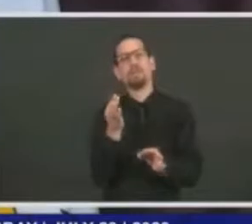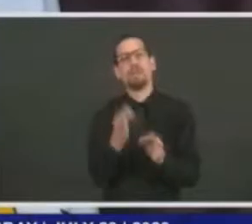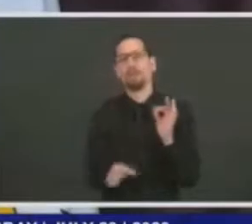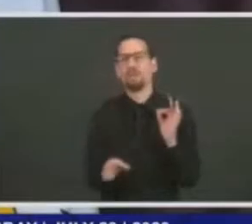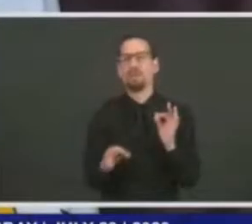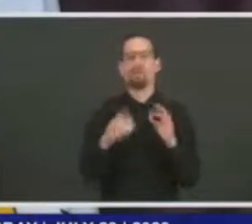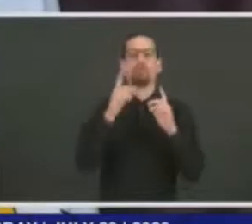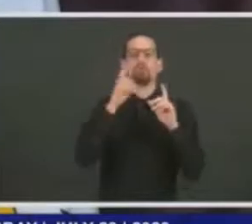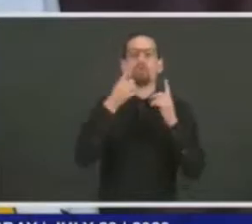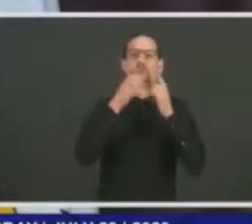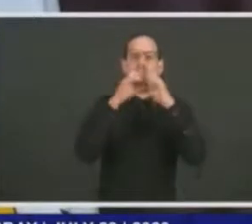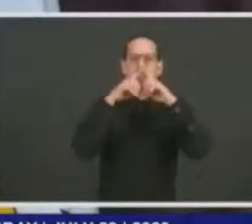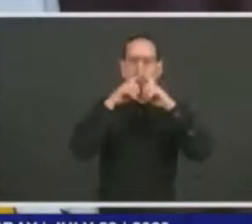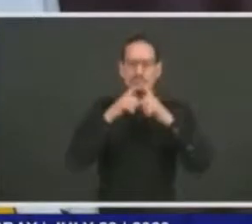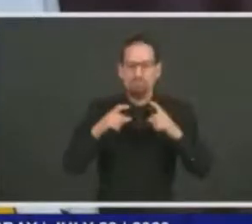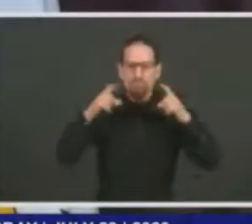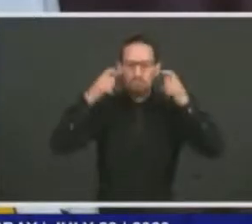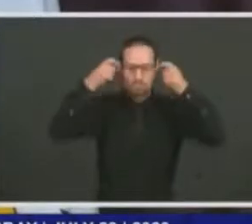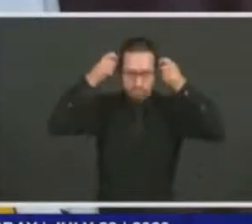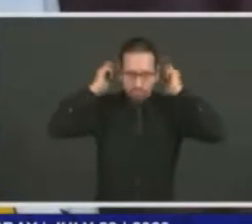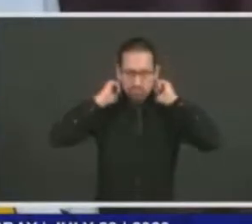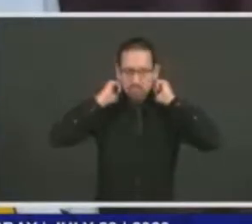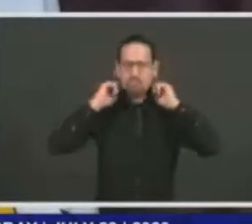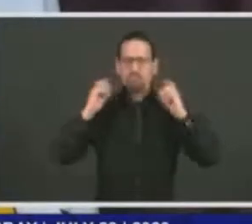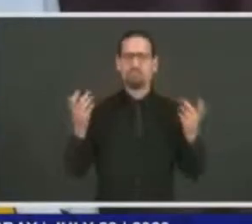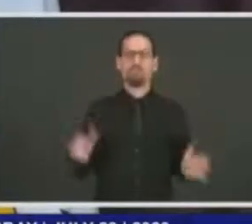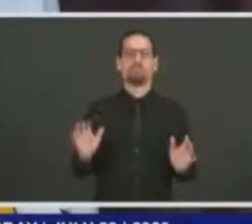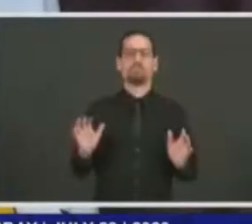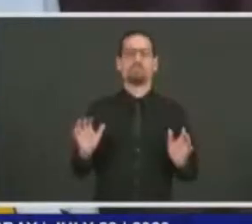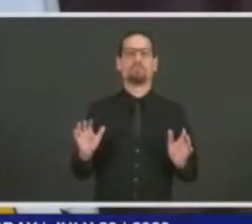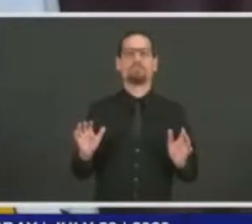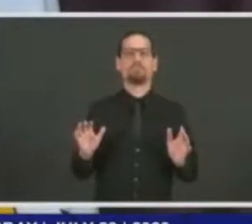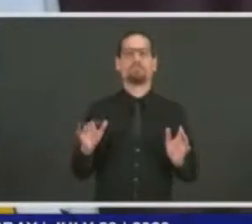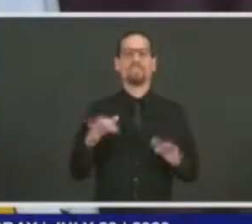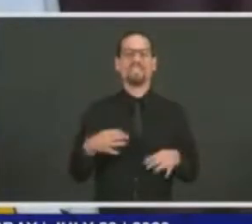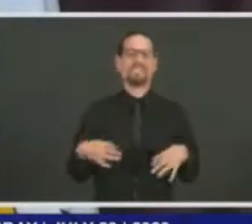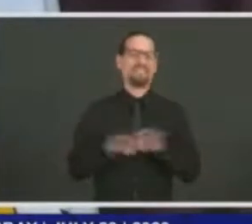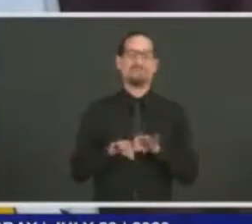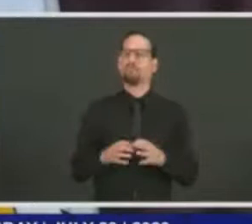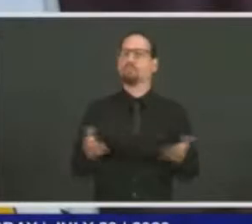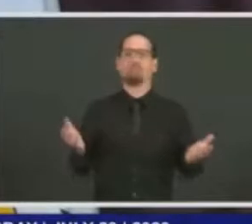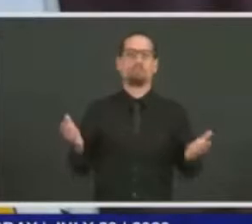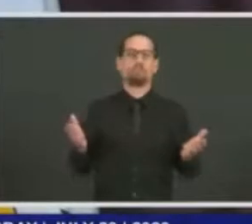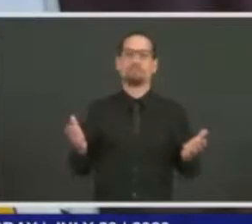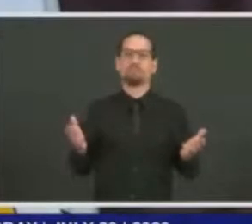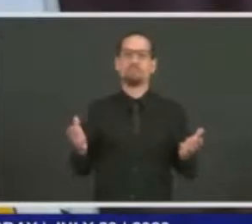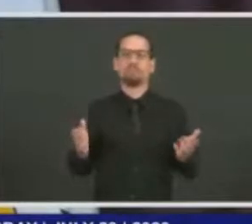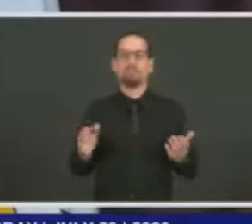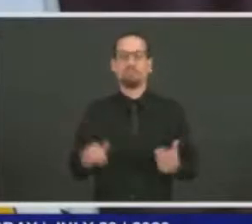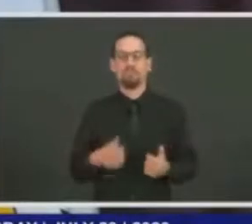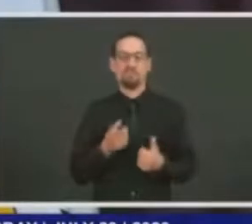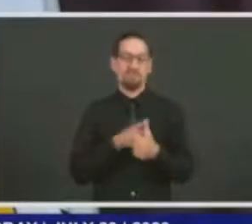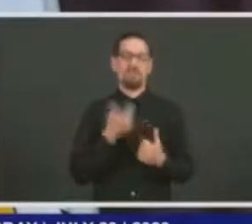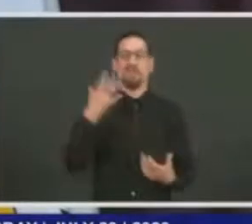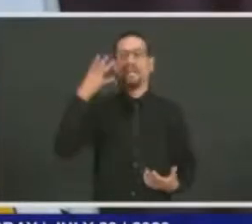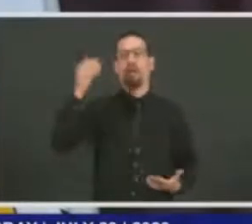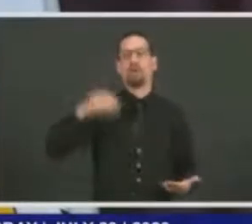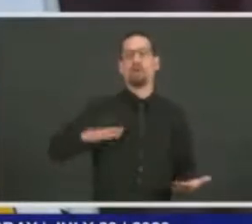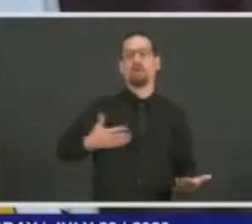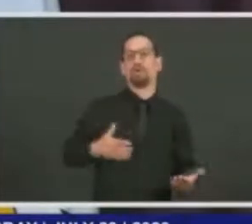is key. Backyard gatherings like barbecues, informal gatherings with families and